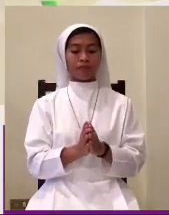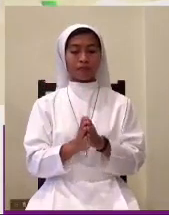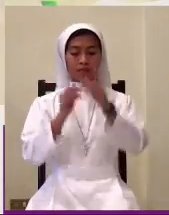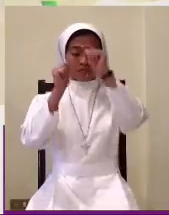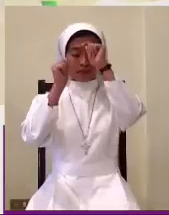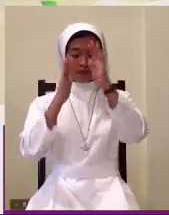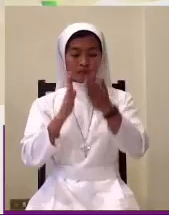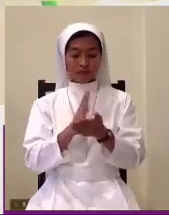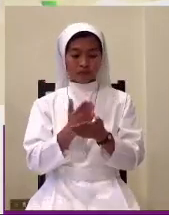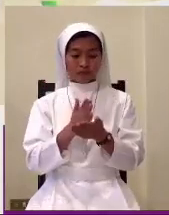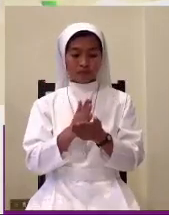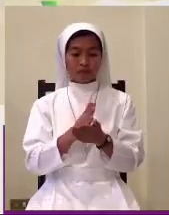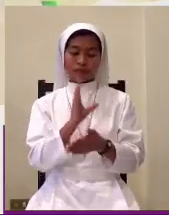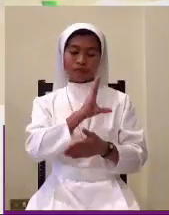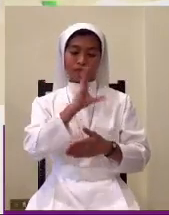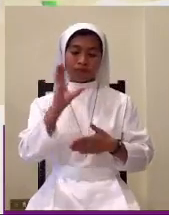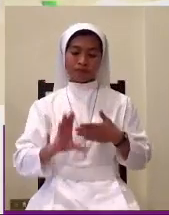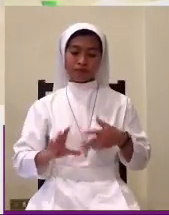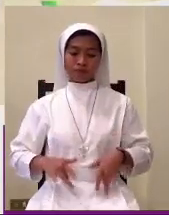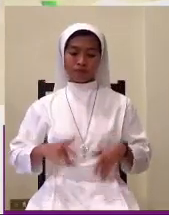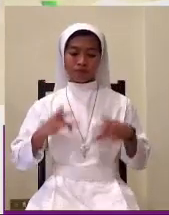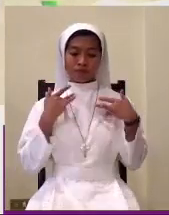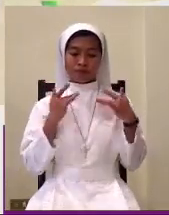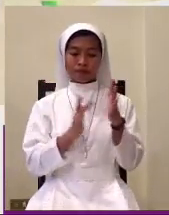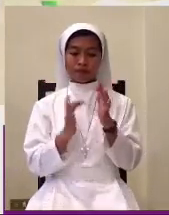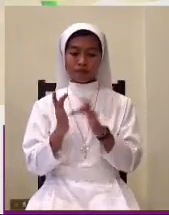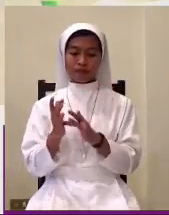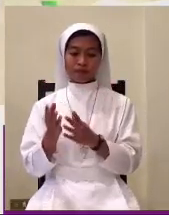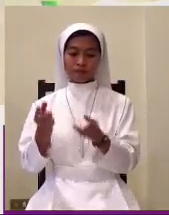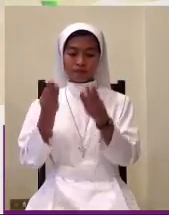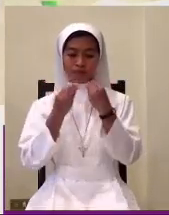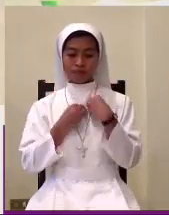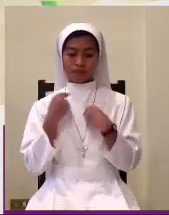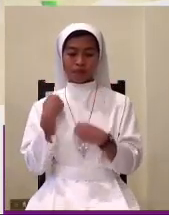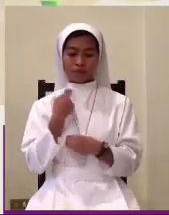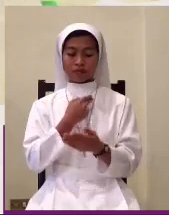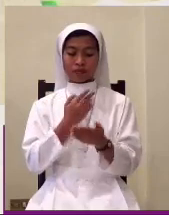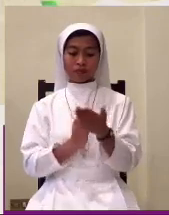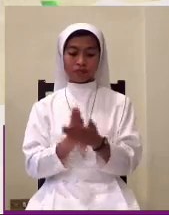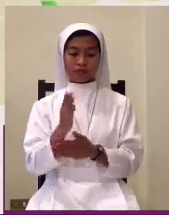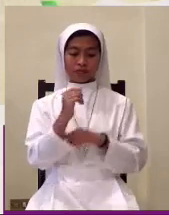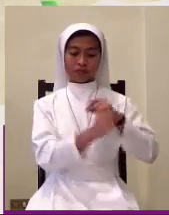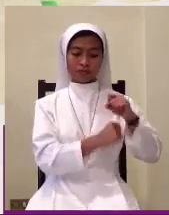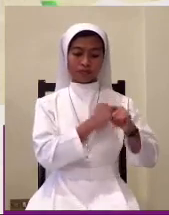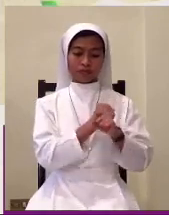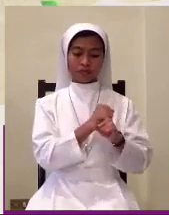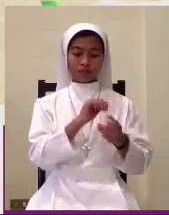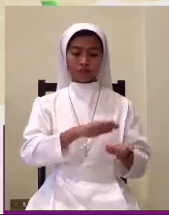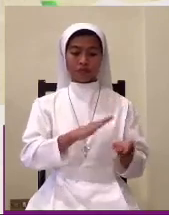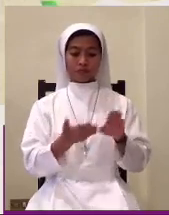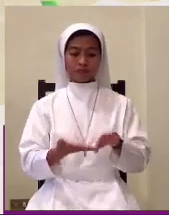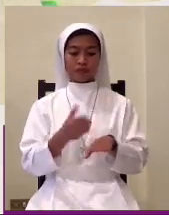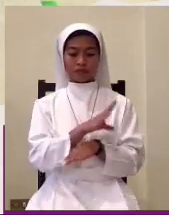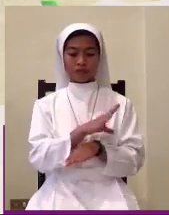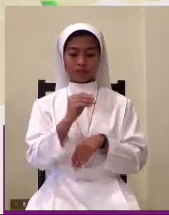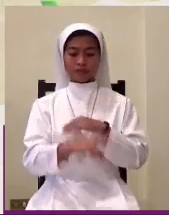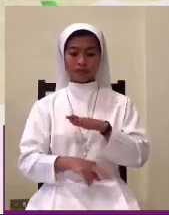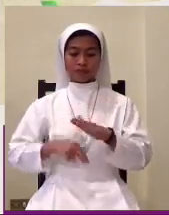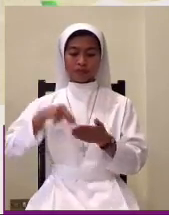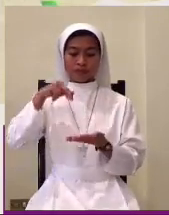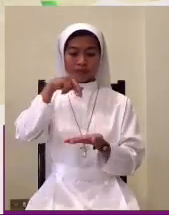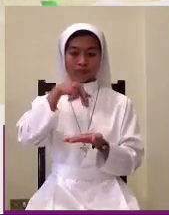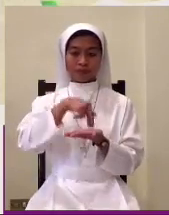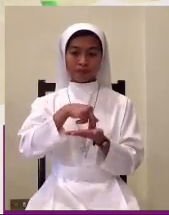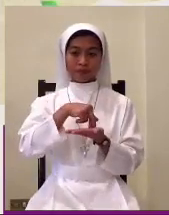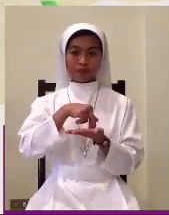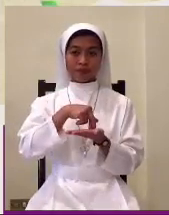the life Christ brings us through his suffering, death, and resurrection. We call on the